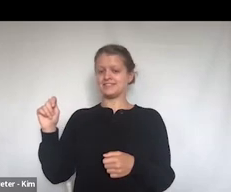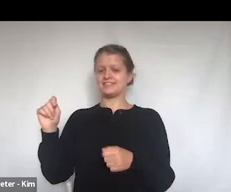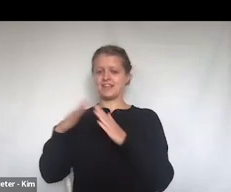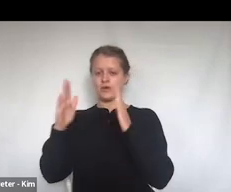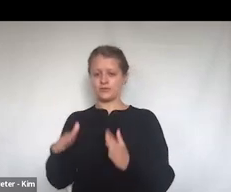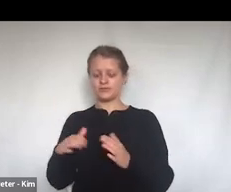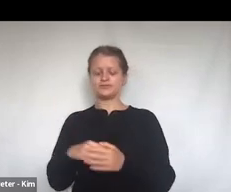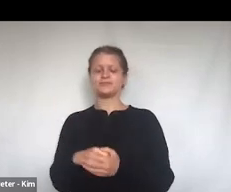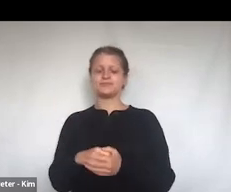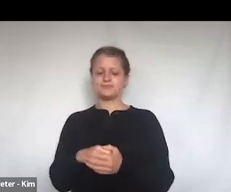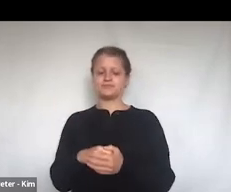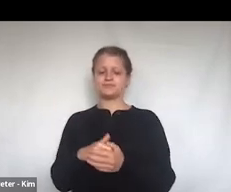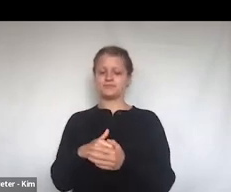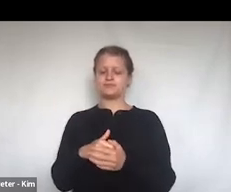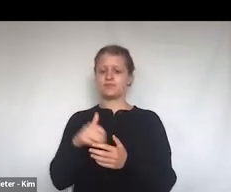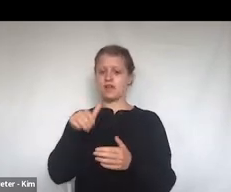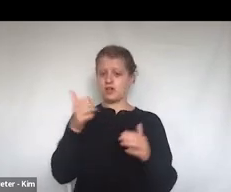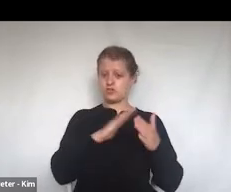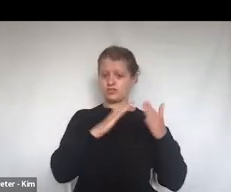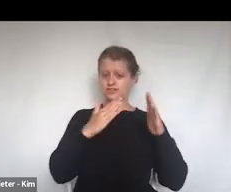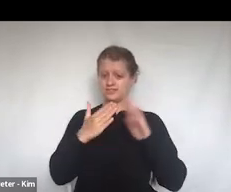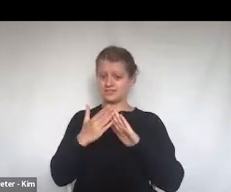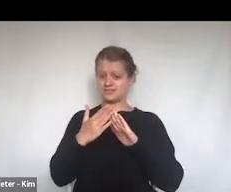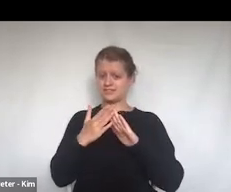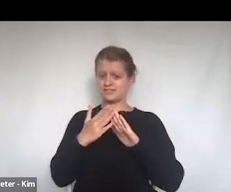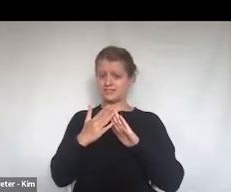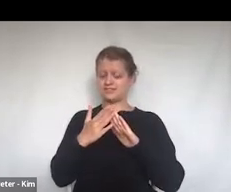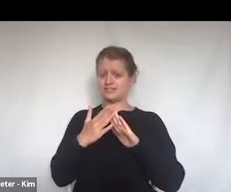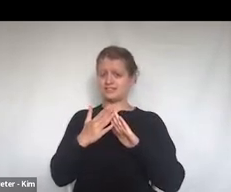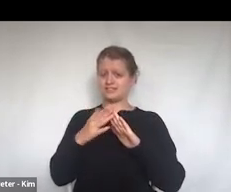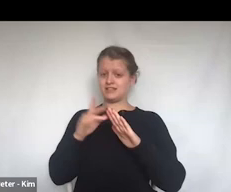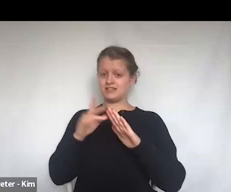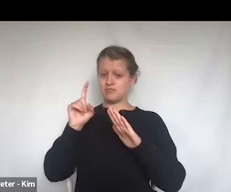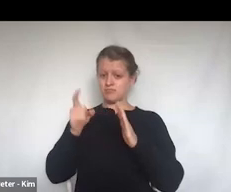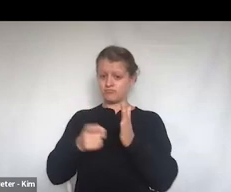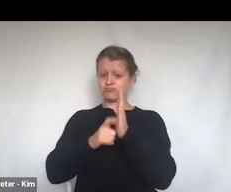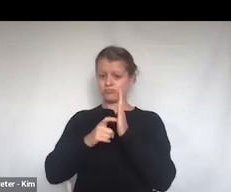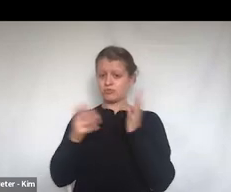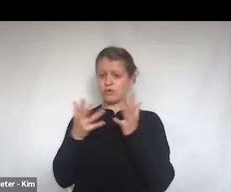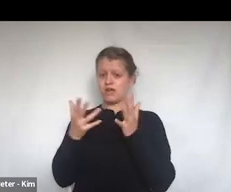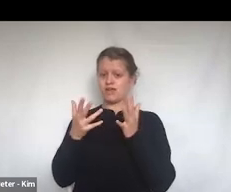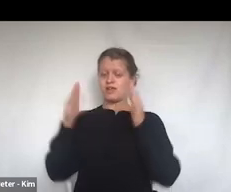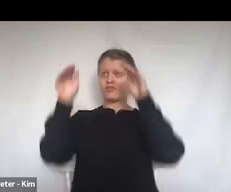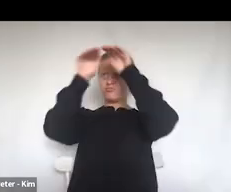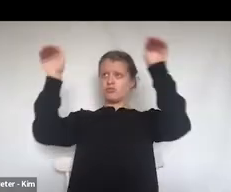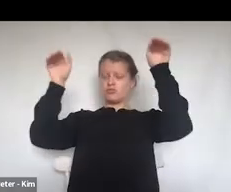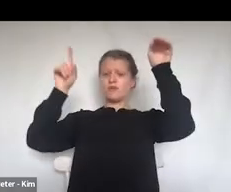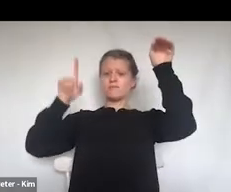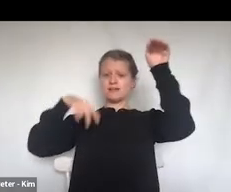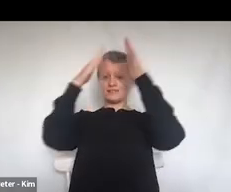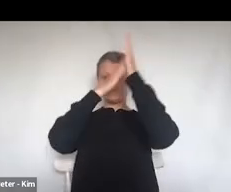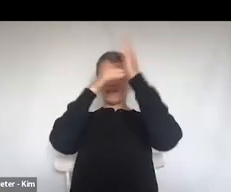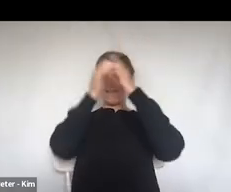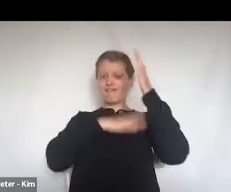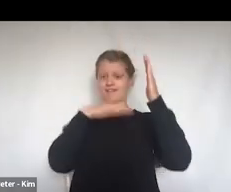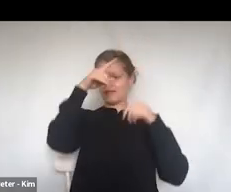have incentivized landlords to paint black roofs white, thereby reducing solar absorption and